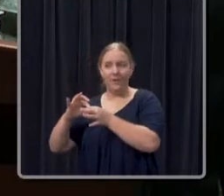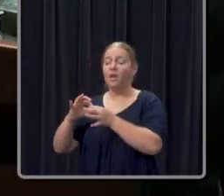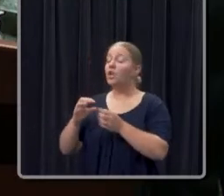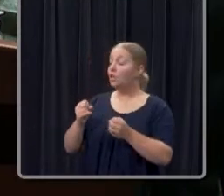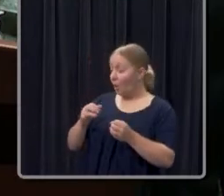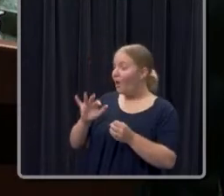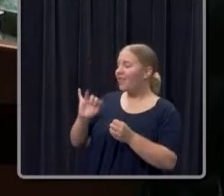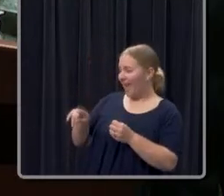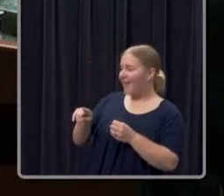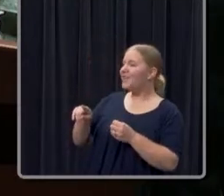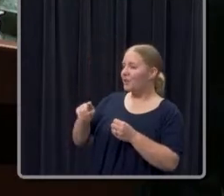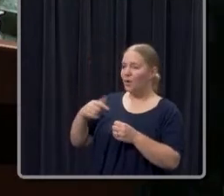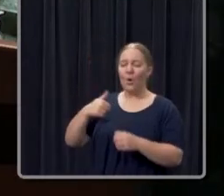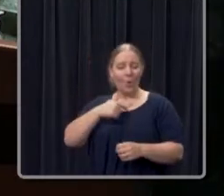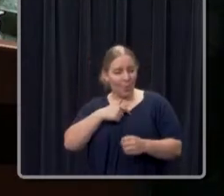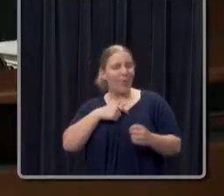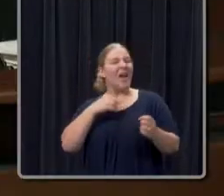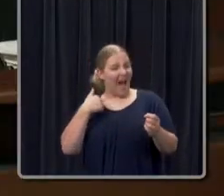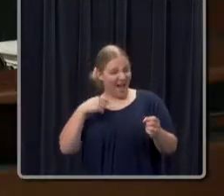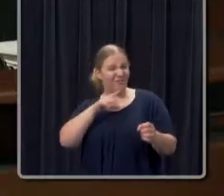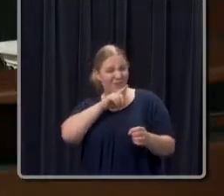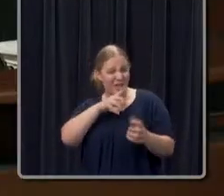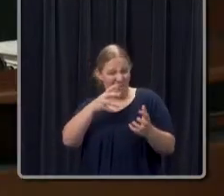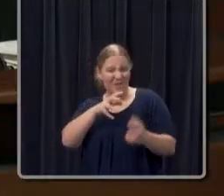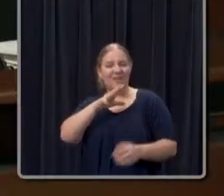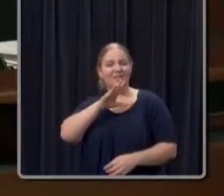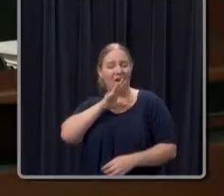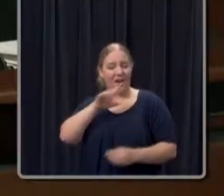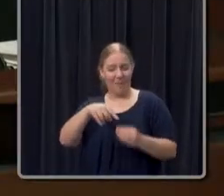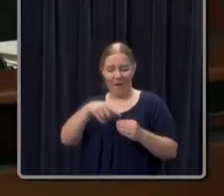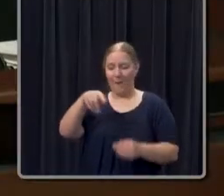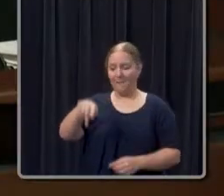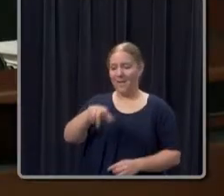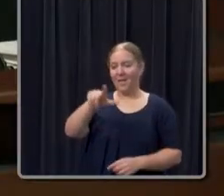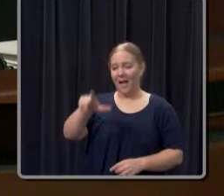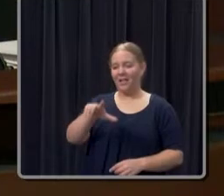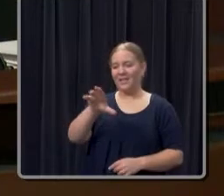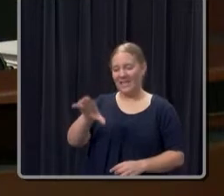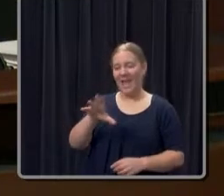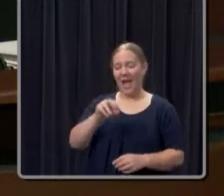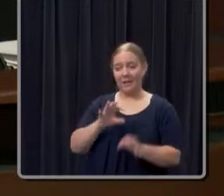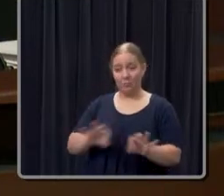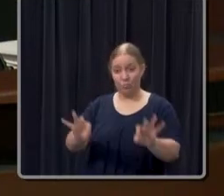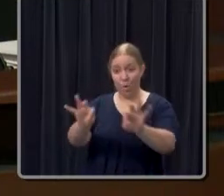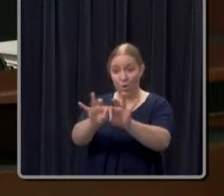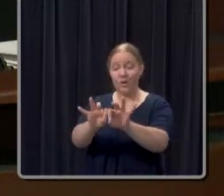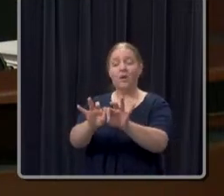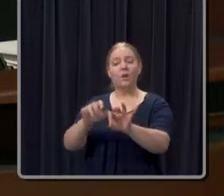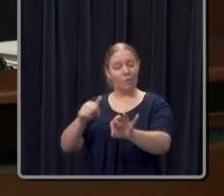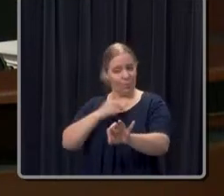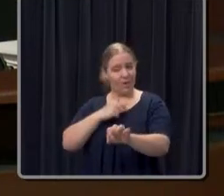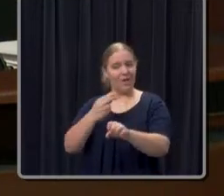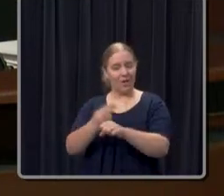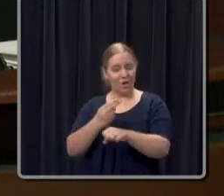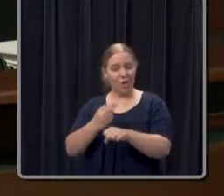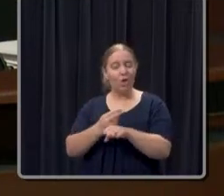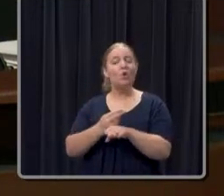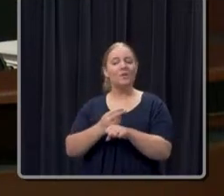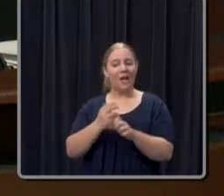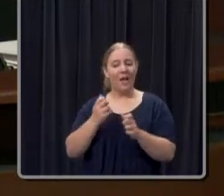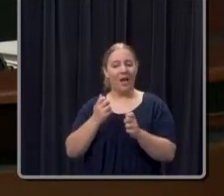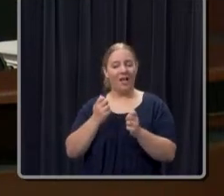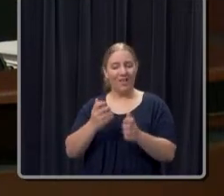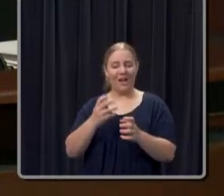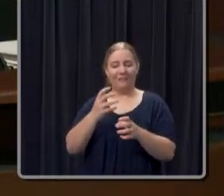the we are on the same wavelength tonight. Talking about the PLCs and the importance. PLCs, we use a lot of acronyms. Professional Learning Centers,